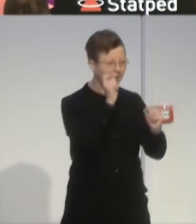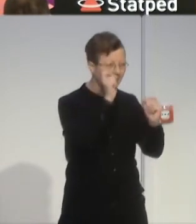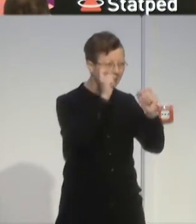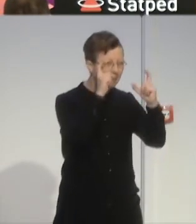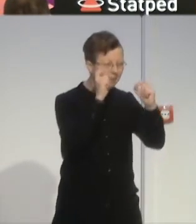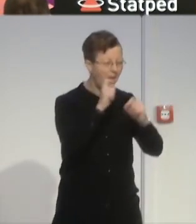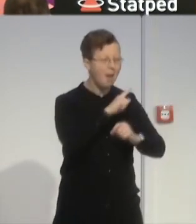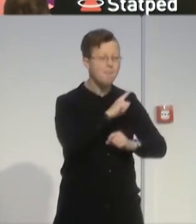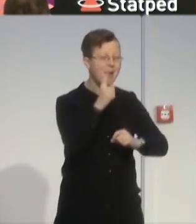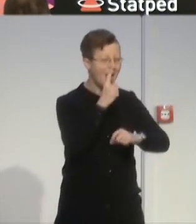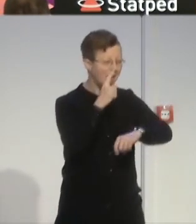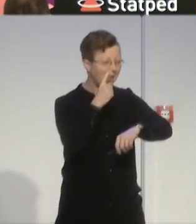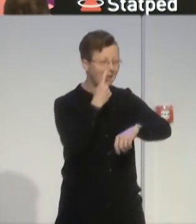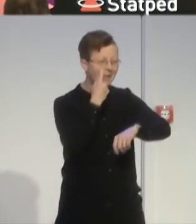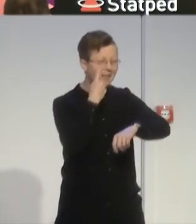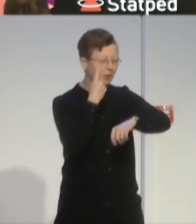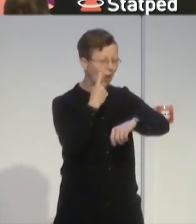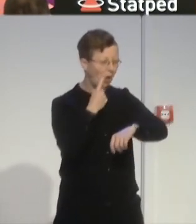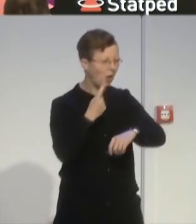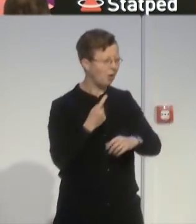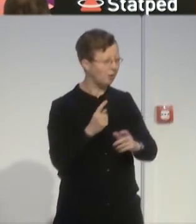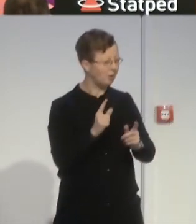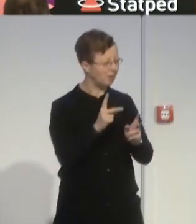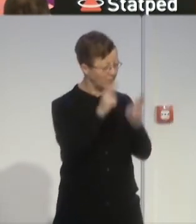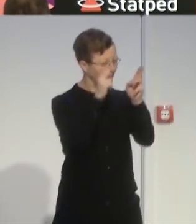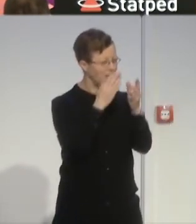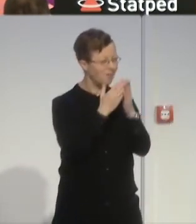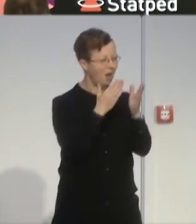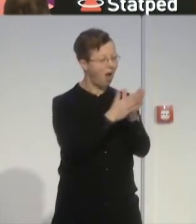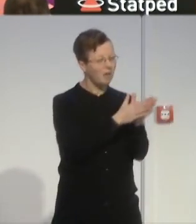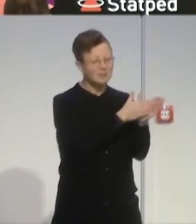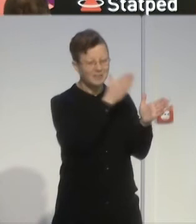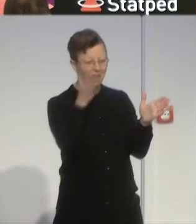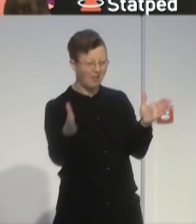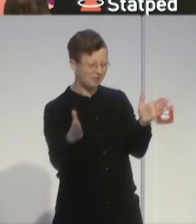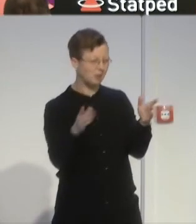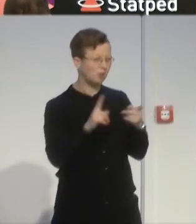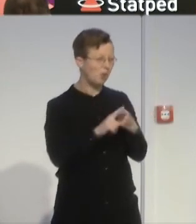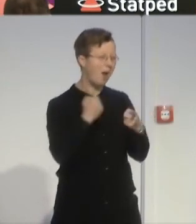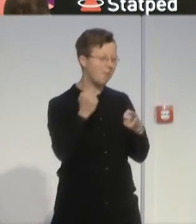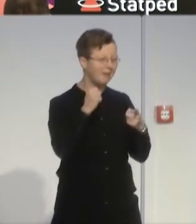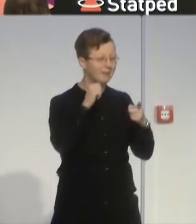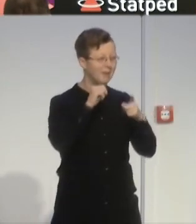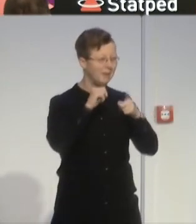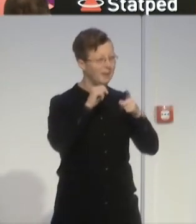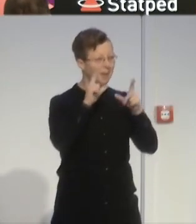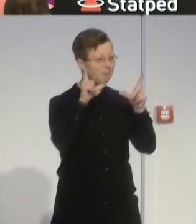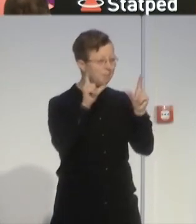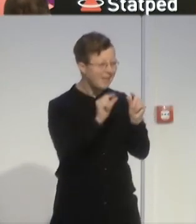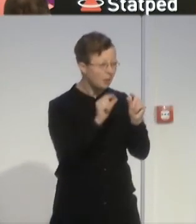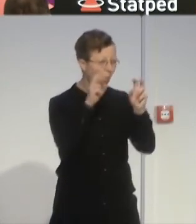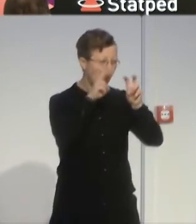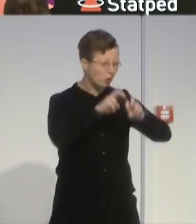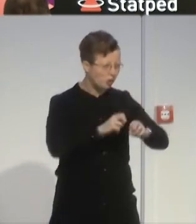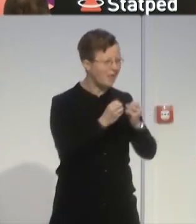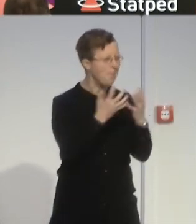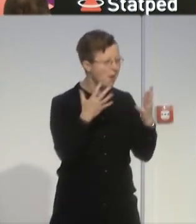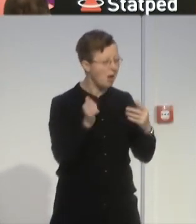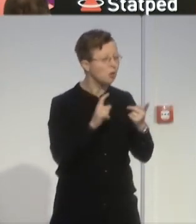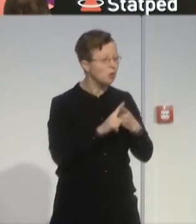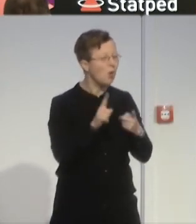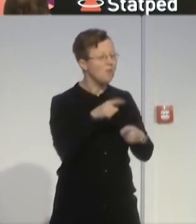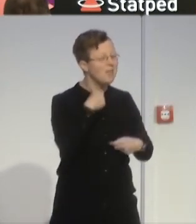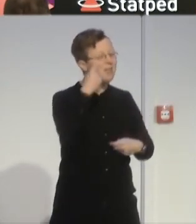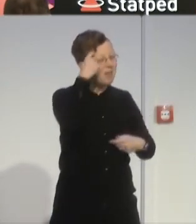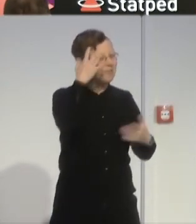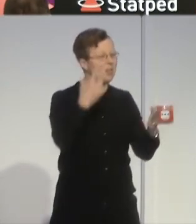one moment out of a sequence which has been microanalyzed many times. So we know what's happening